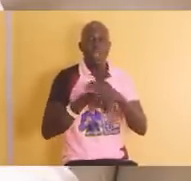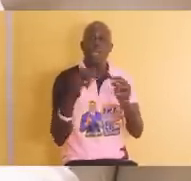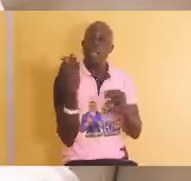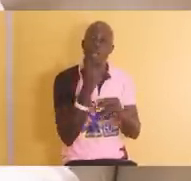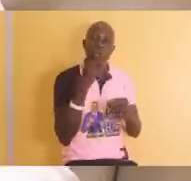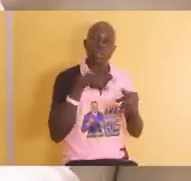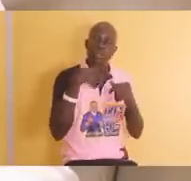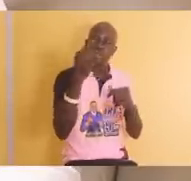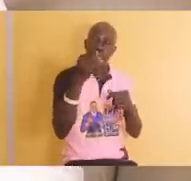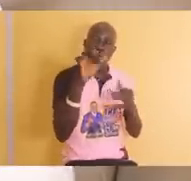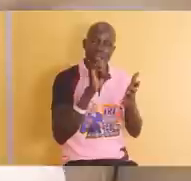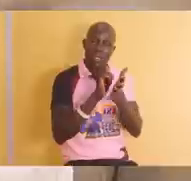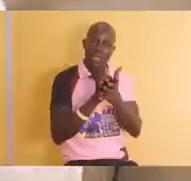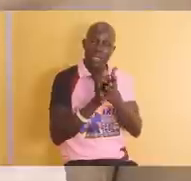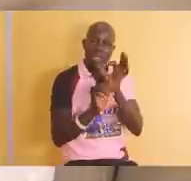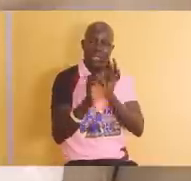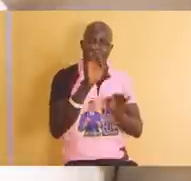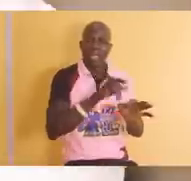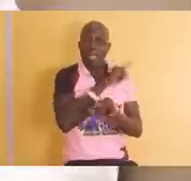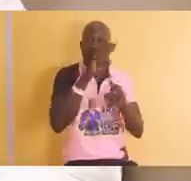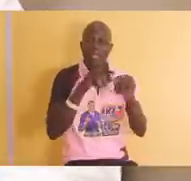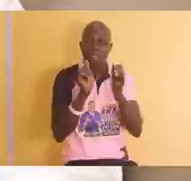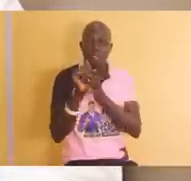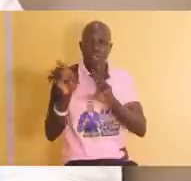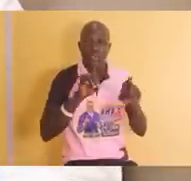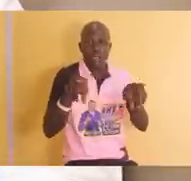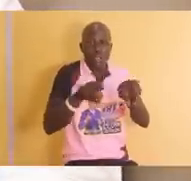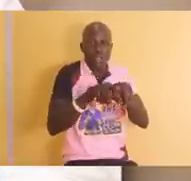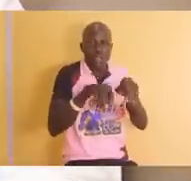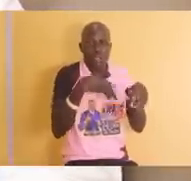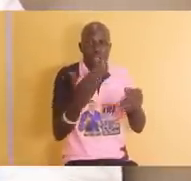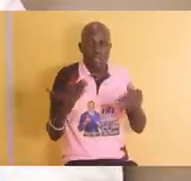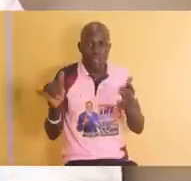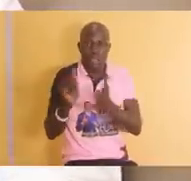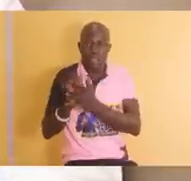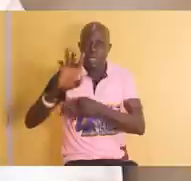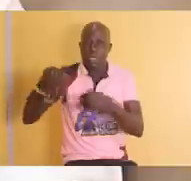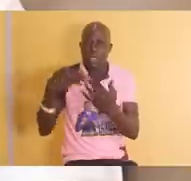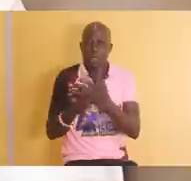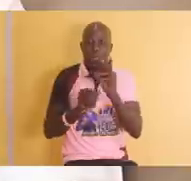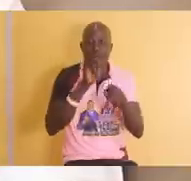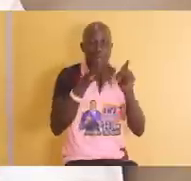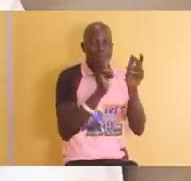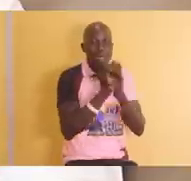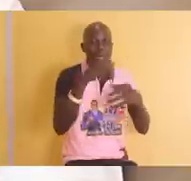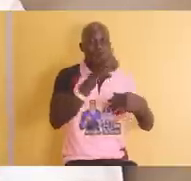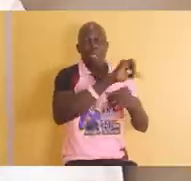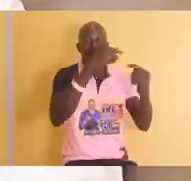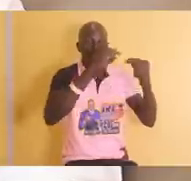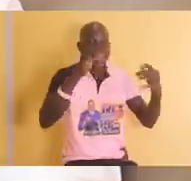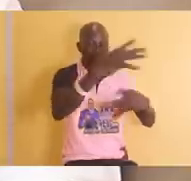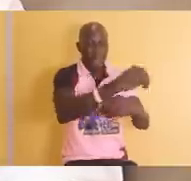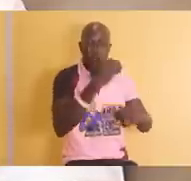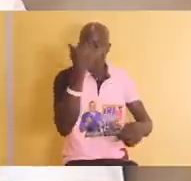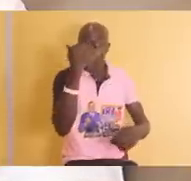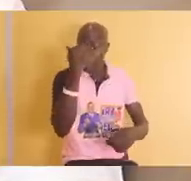so fun o pe I declare to you that be sense kan won yi as you are doing all those things ti en ti aye ti gboju lowo e won de ni as if they